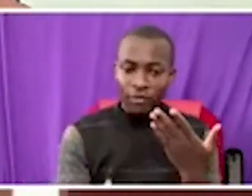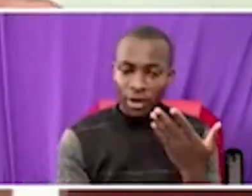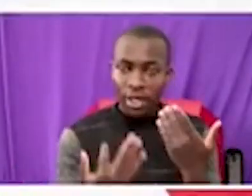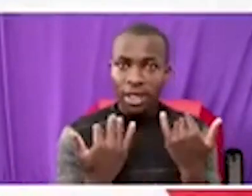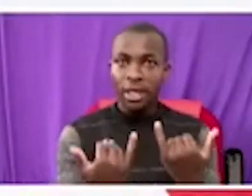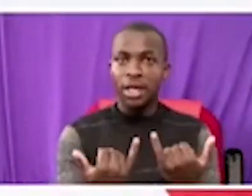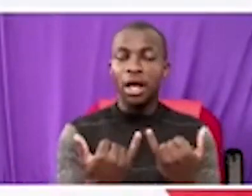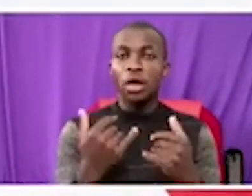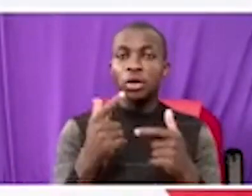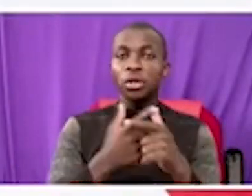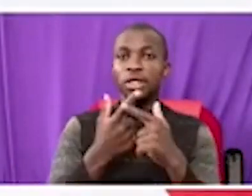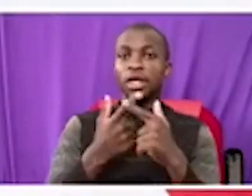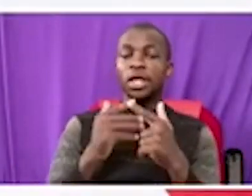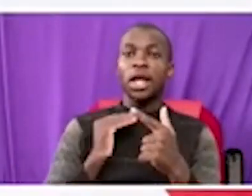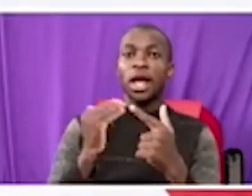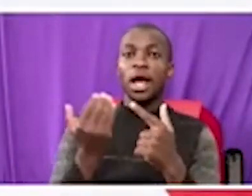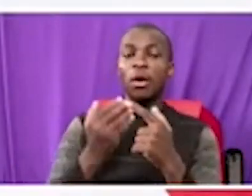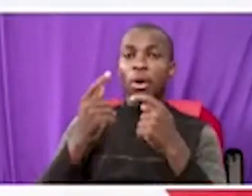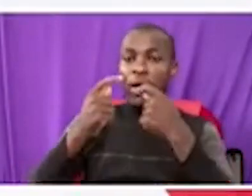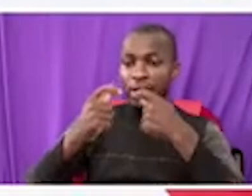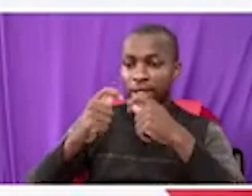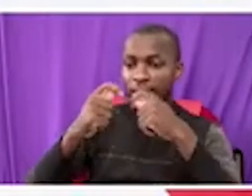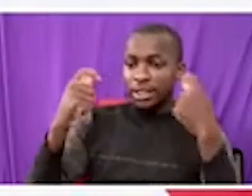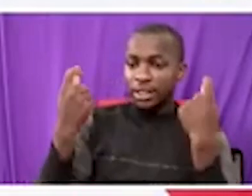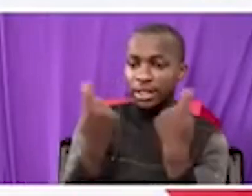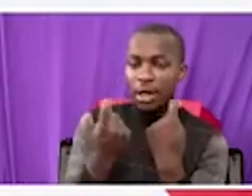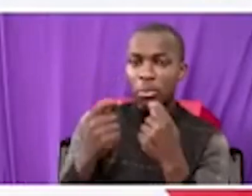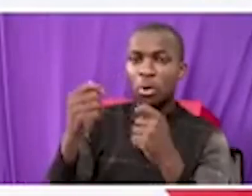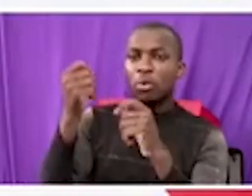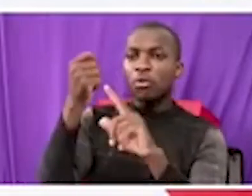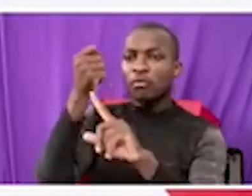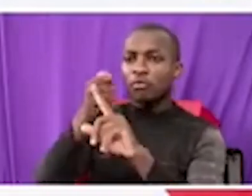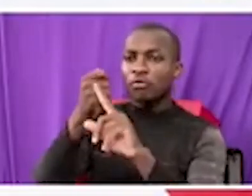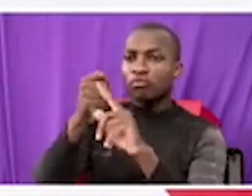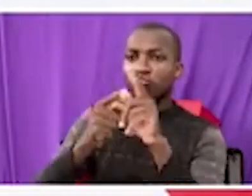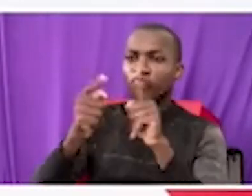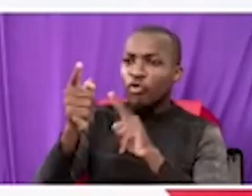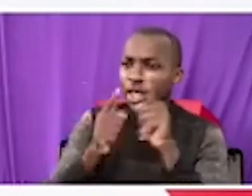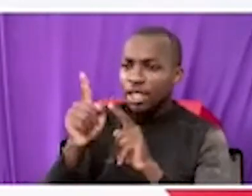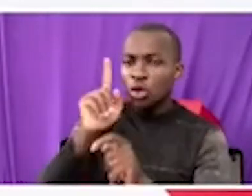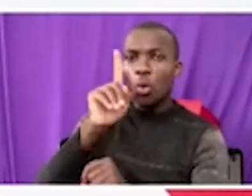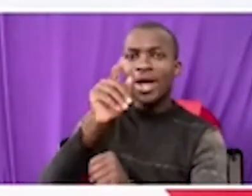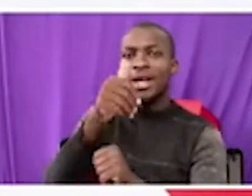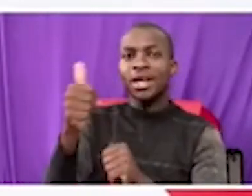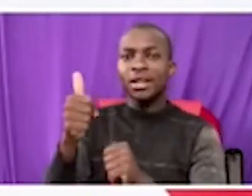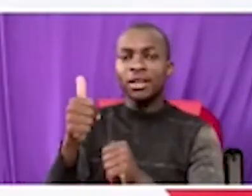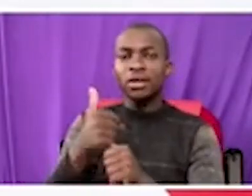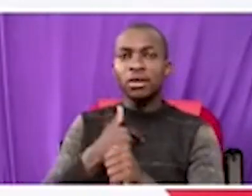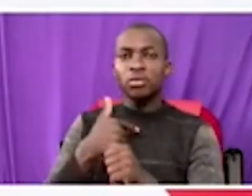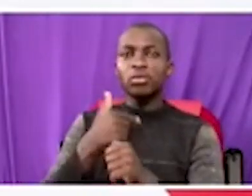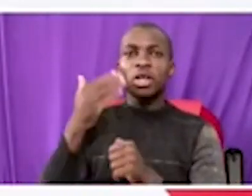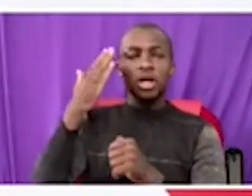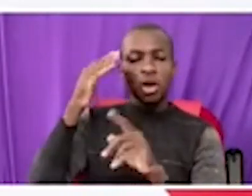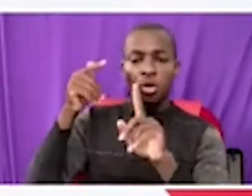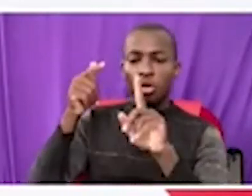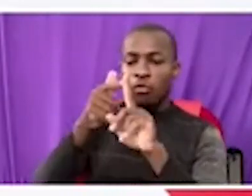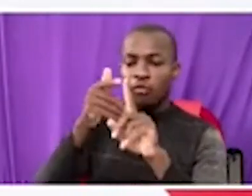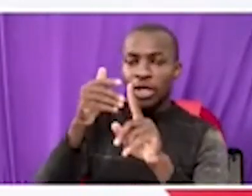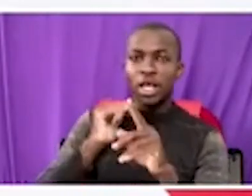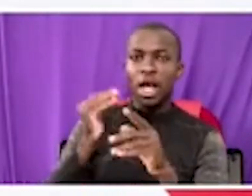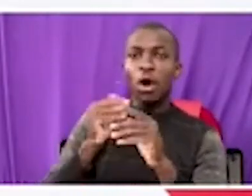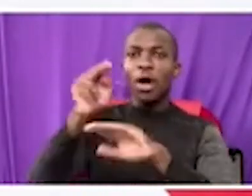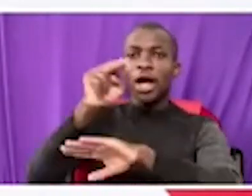And our tribes are fighting against each other. I don't want the ethnic animosity afflicting our nation